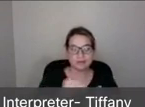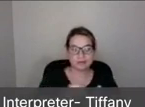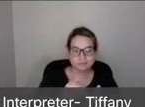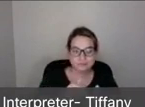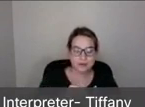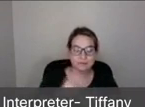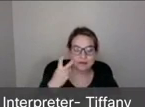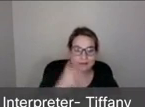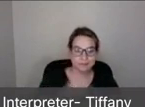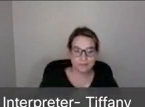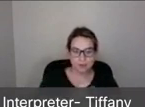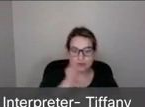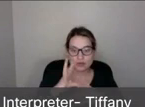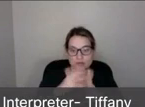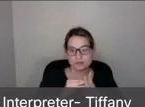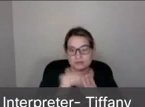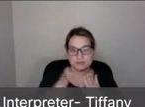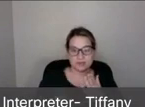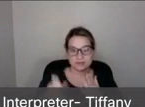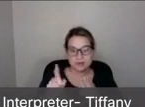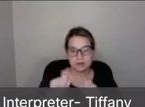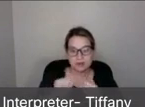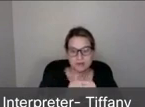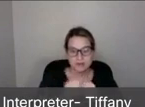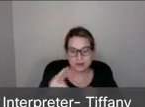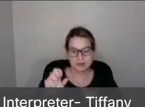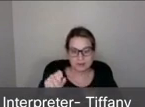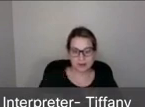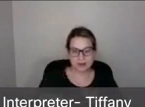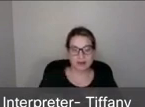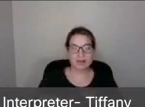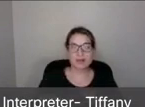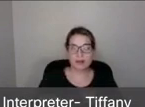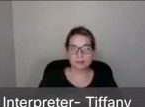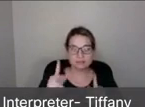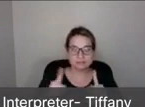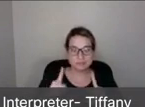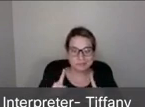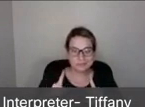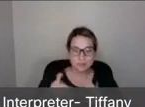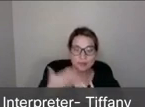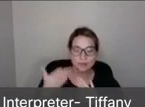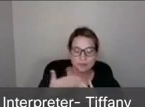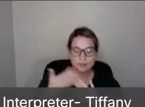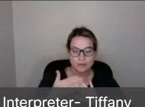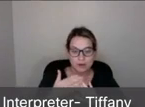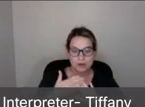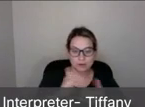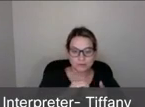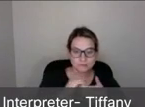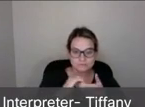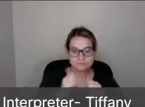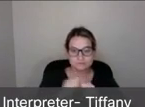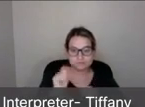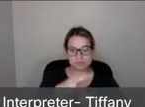canvass. We need competitive maps to ensure that candidates engage meaningfully with all their constituents. These maps would create an